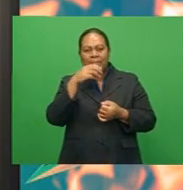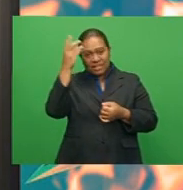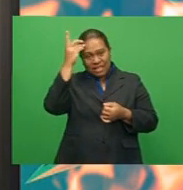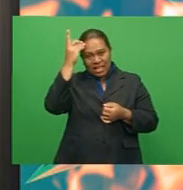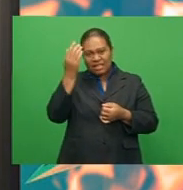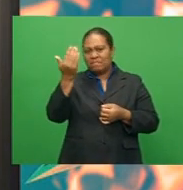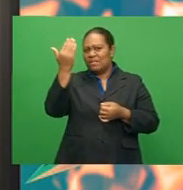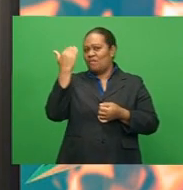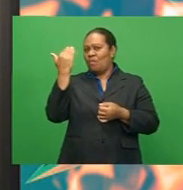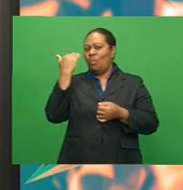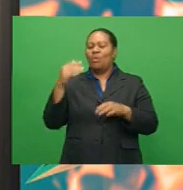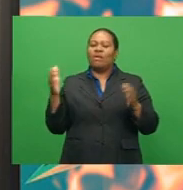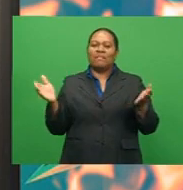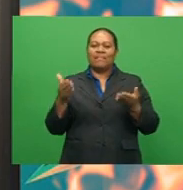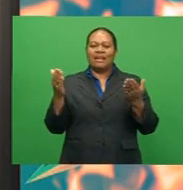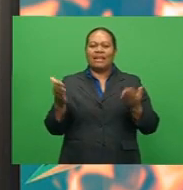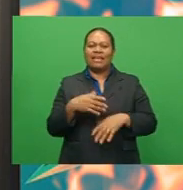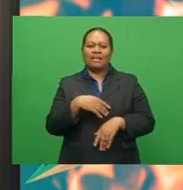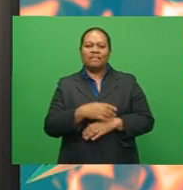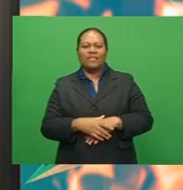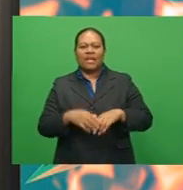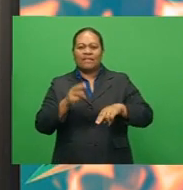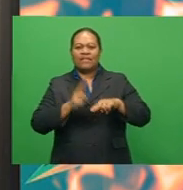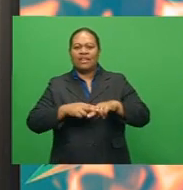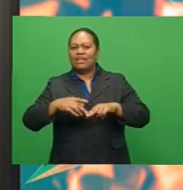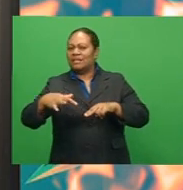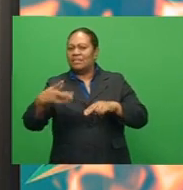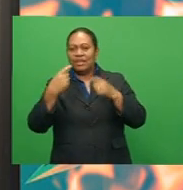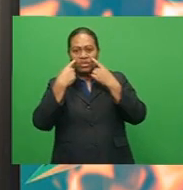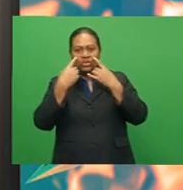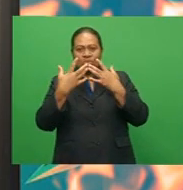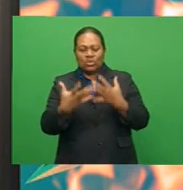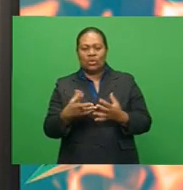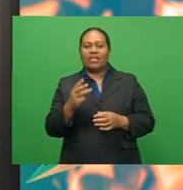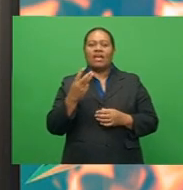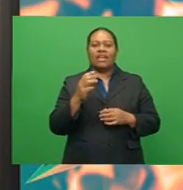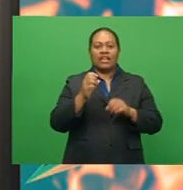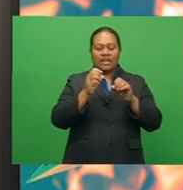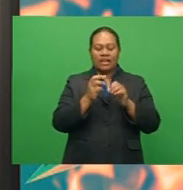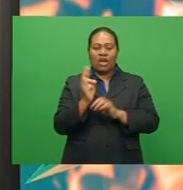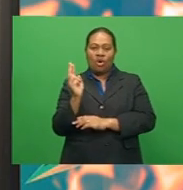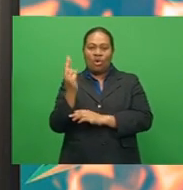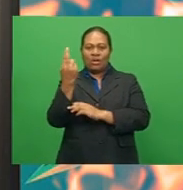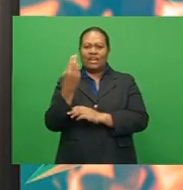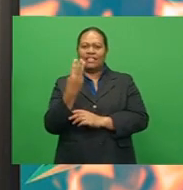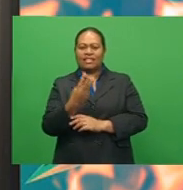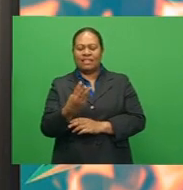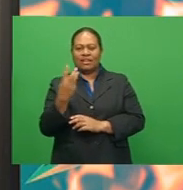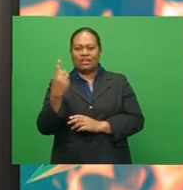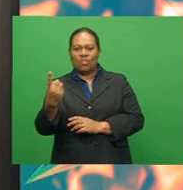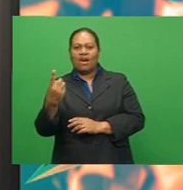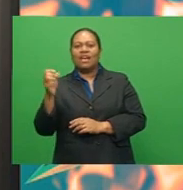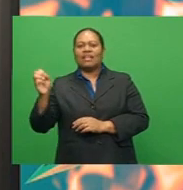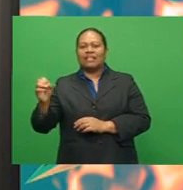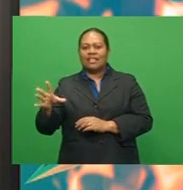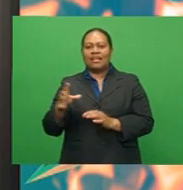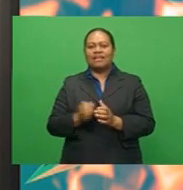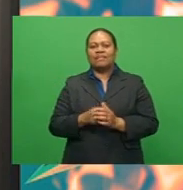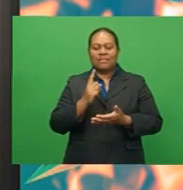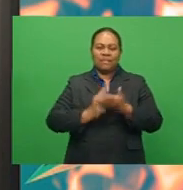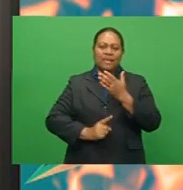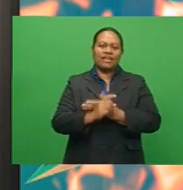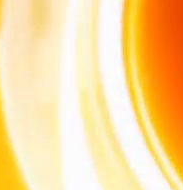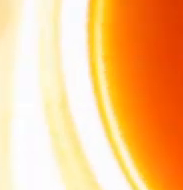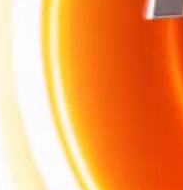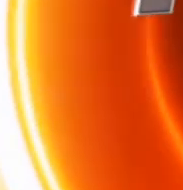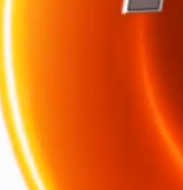Felipe Rayasi managed a hat-trick of tries in Auckland's 31-10 win over rivals Waikato in the Mitre 10 Cup over the